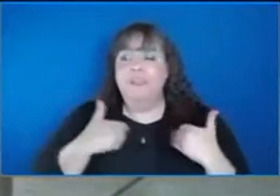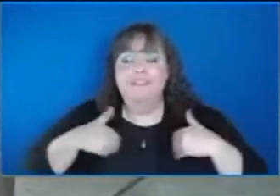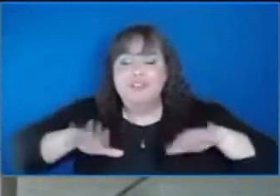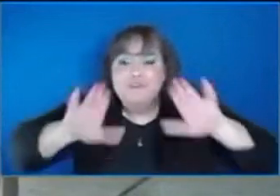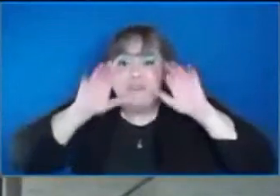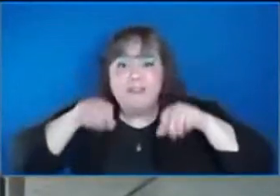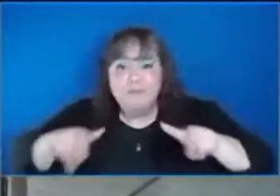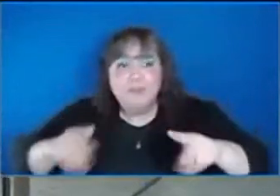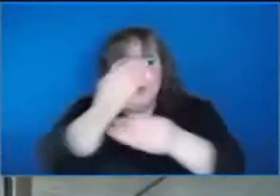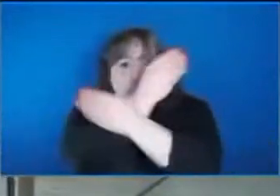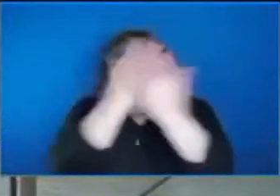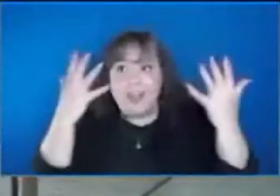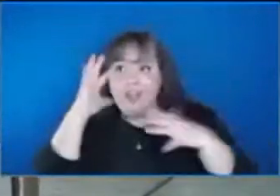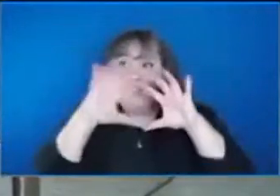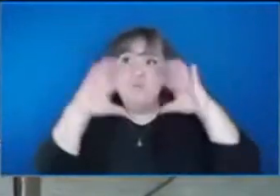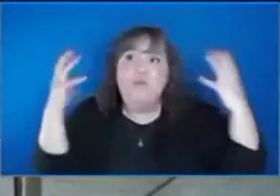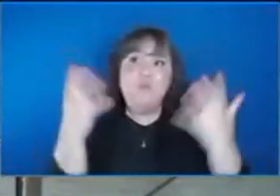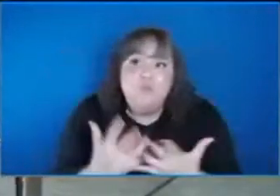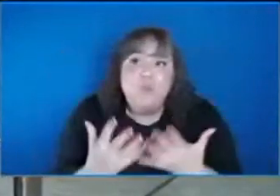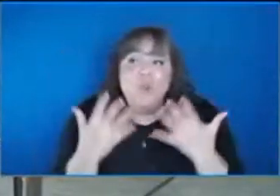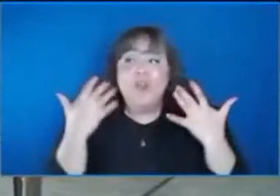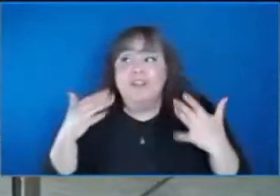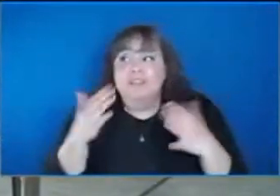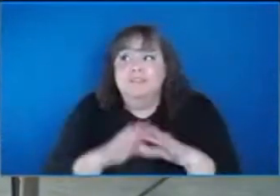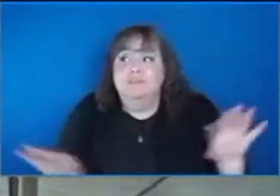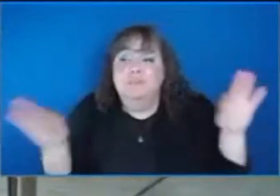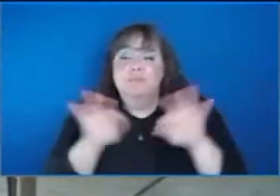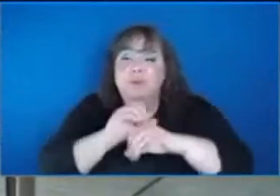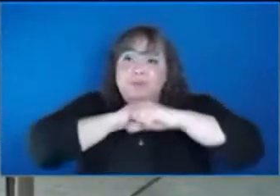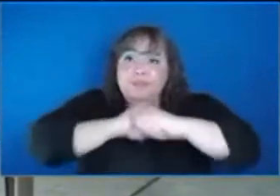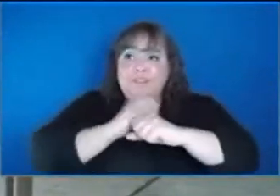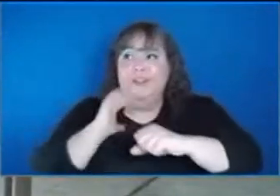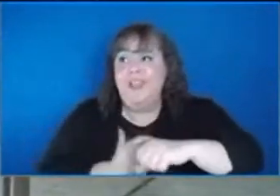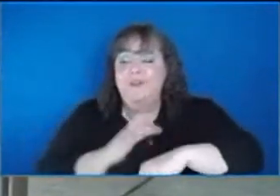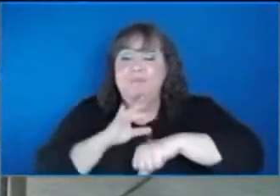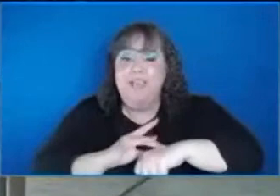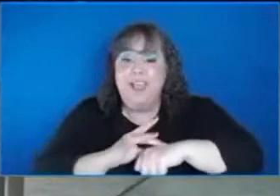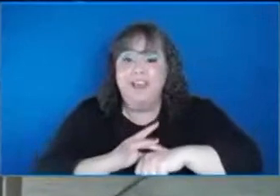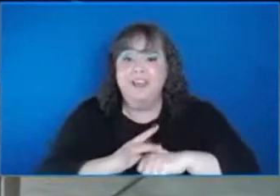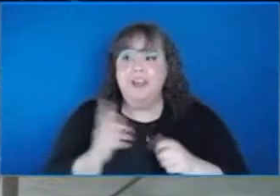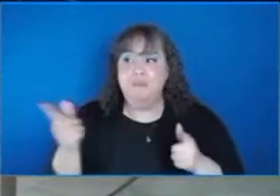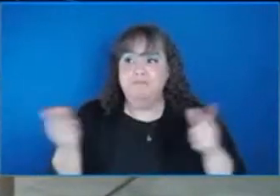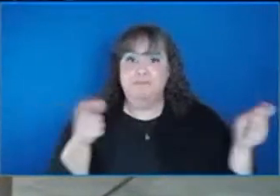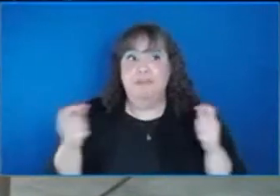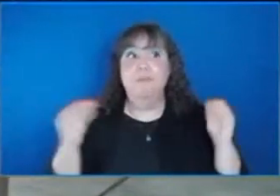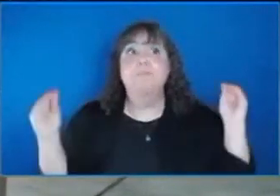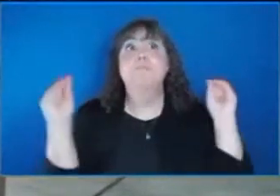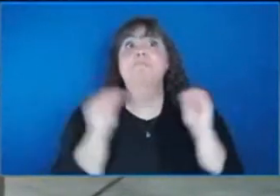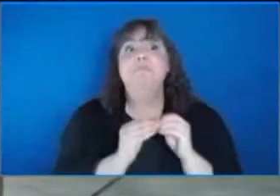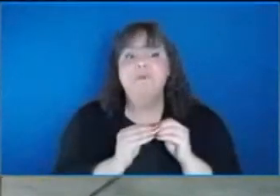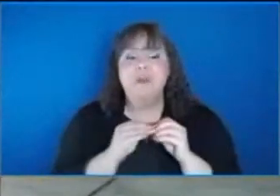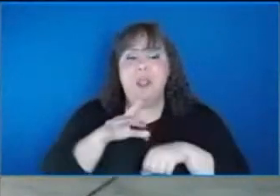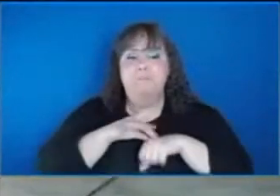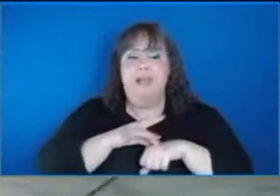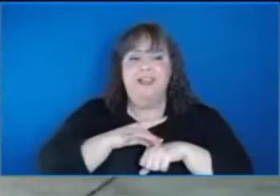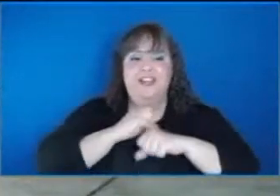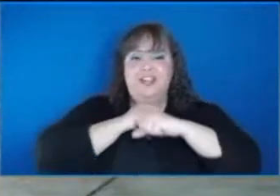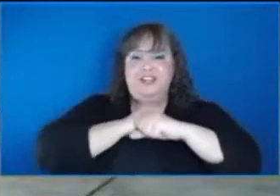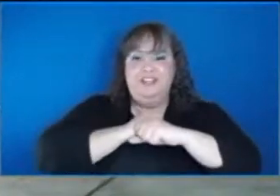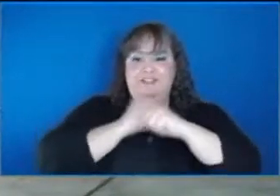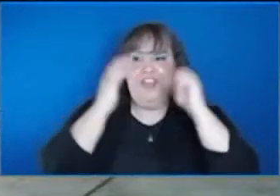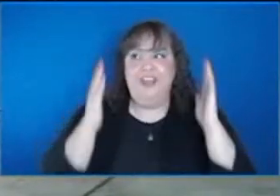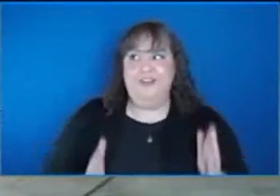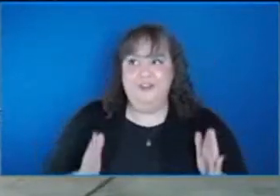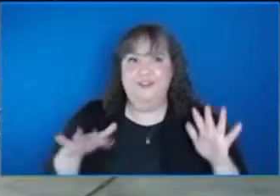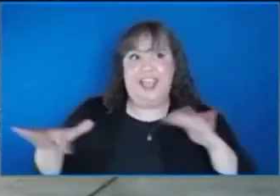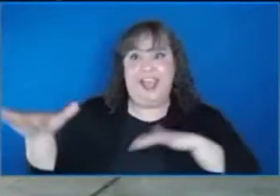is that we defend our planet and get more planetary defenders out there. And so it's been a really, really important part of